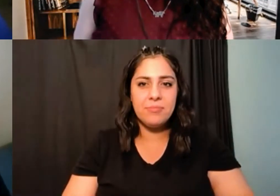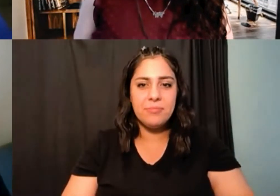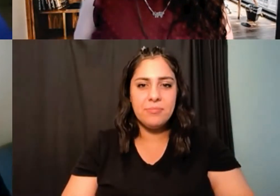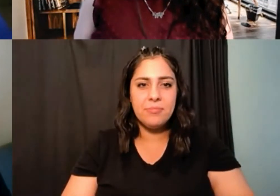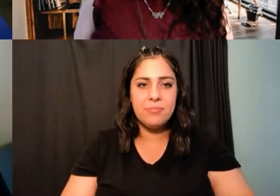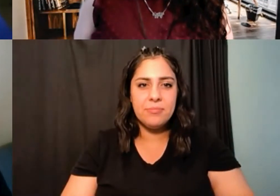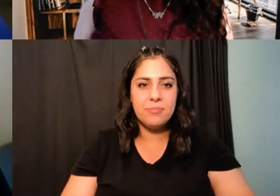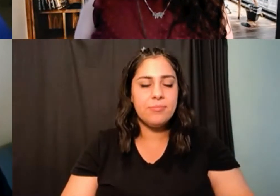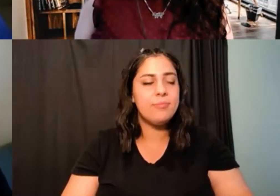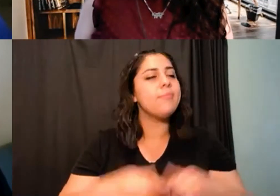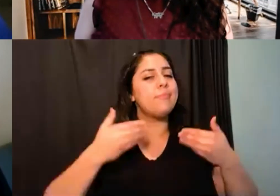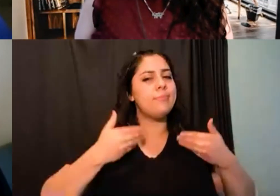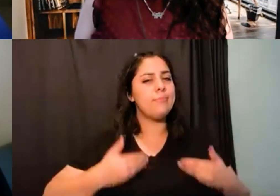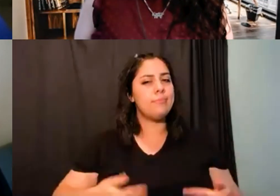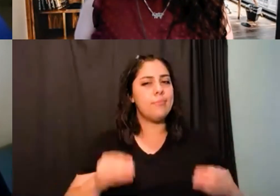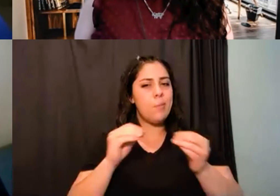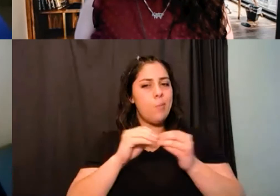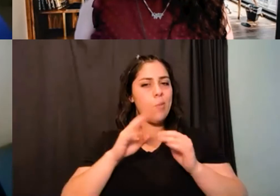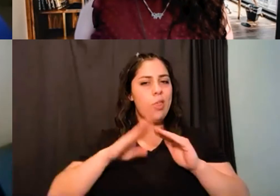I am more than